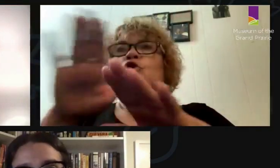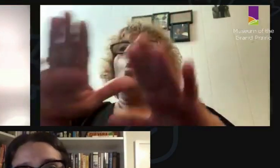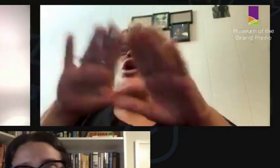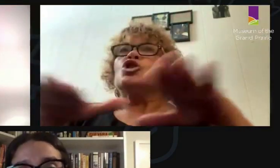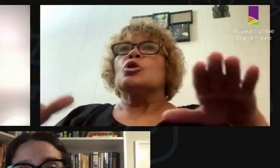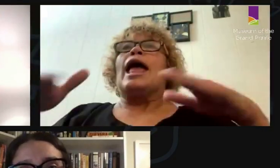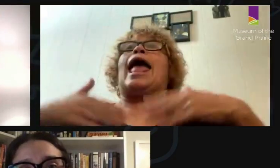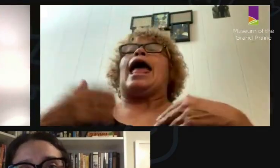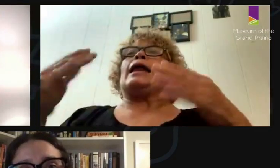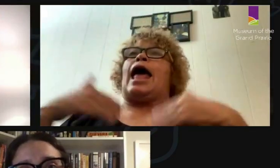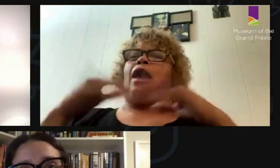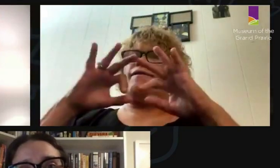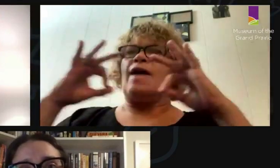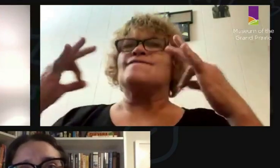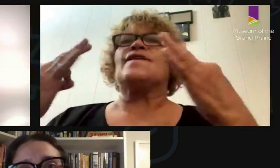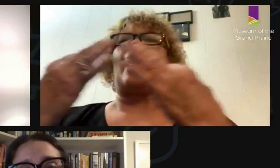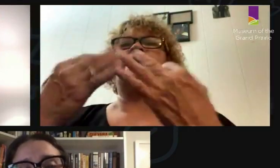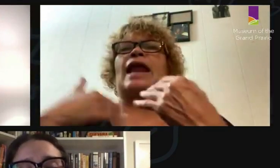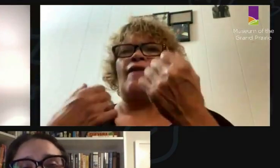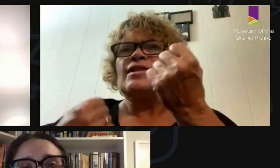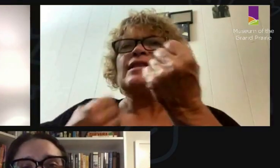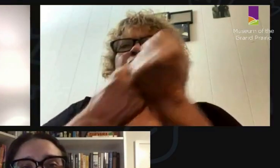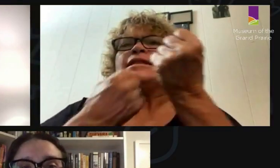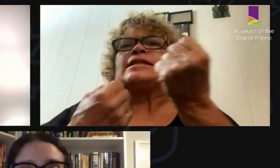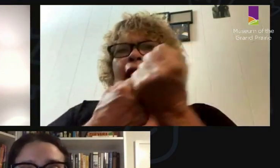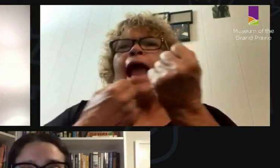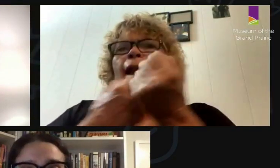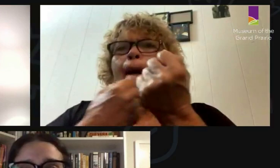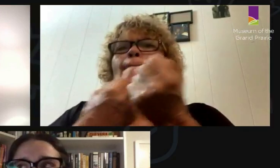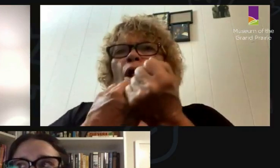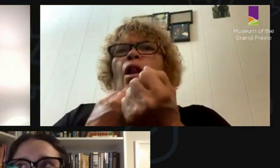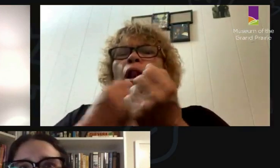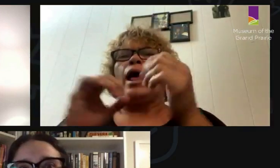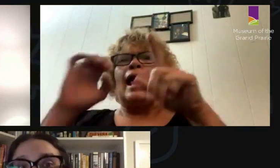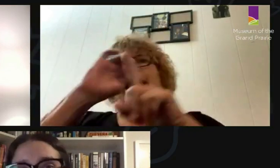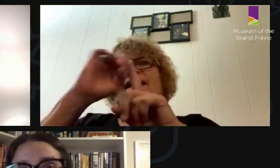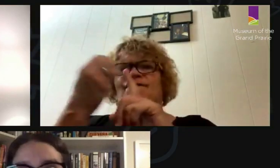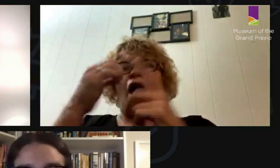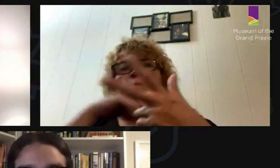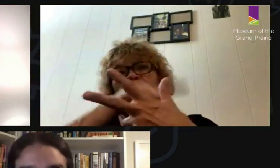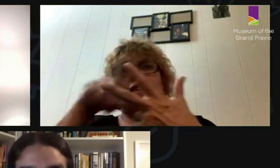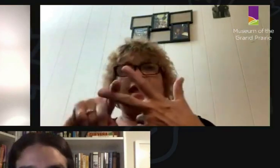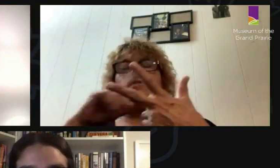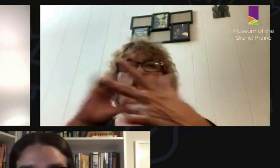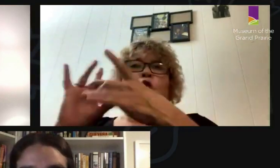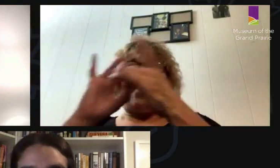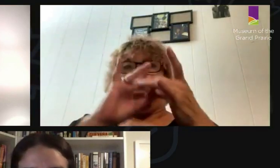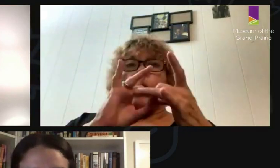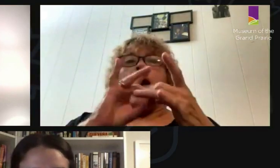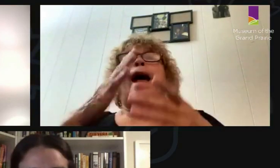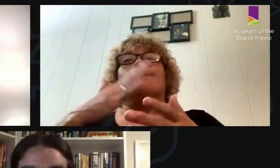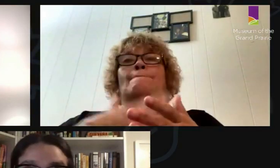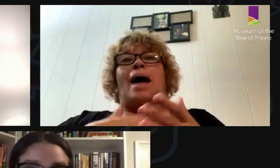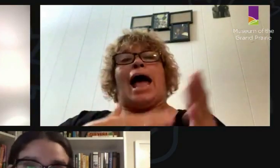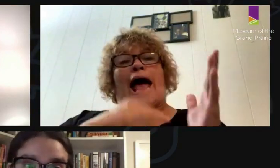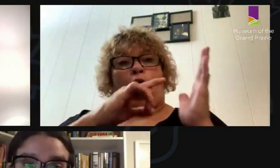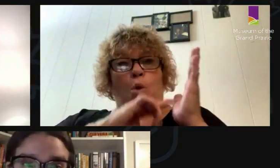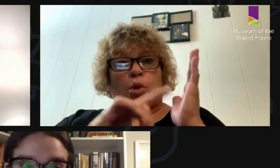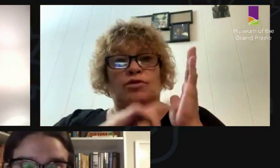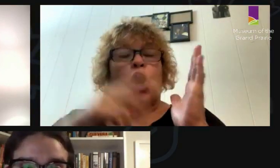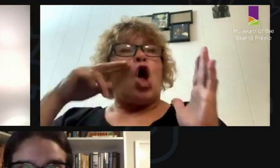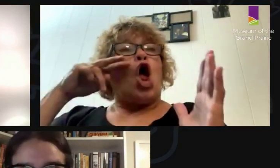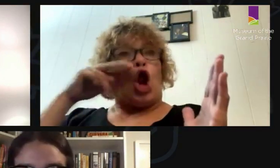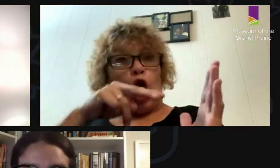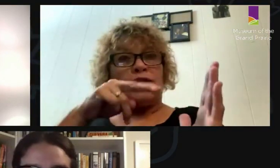safe and sustainable environments, and that those three pillars are connected. And so while the bulk of my research looks at kind of the right to